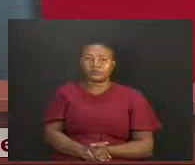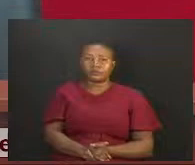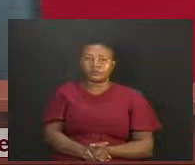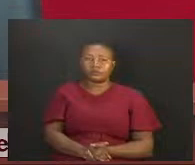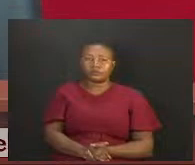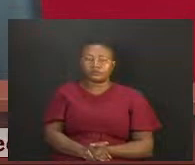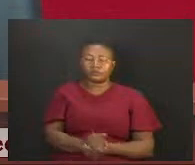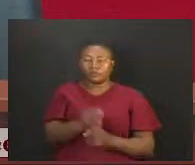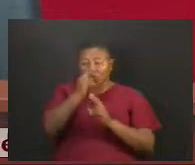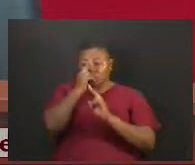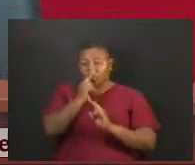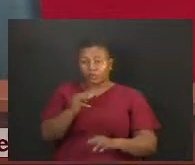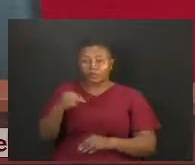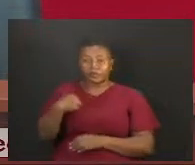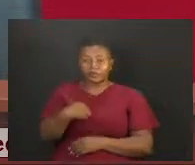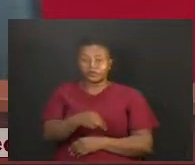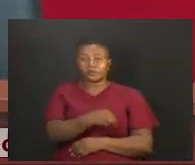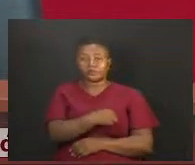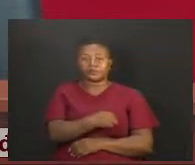Honorable members,